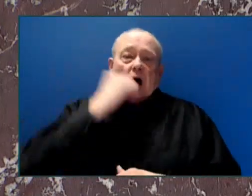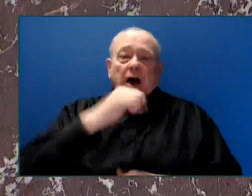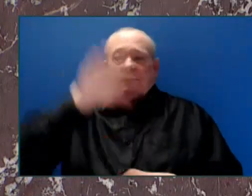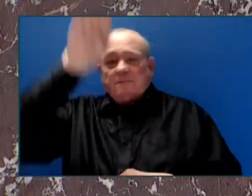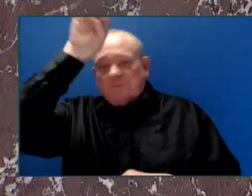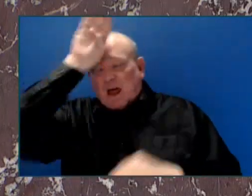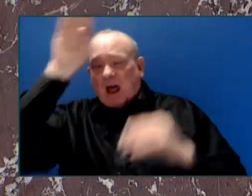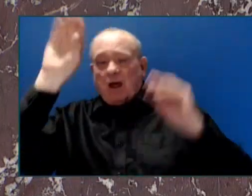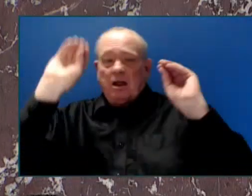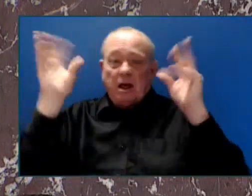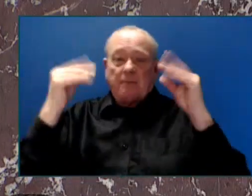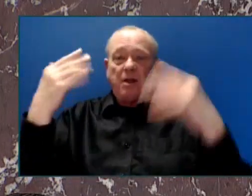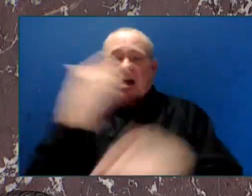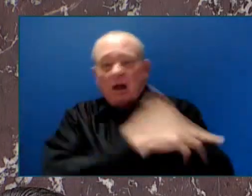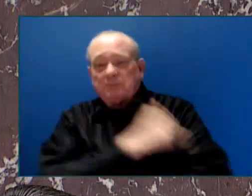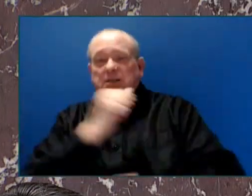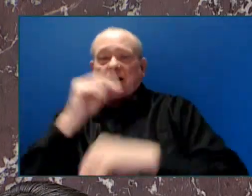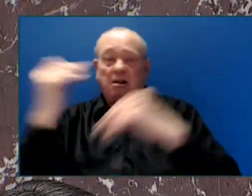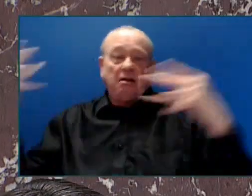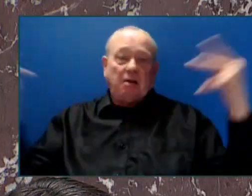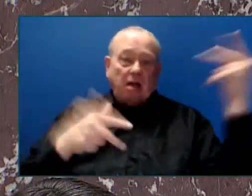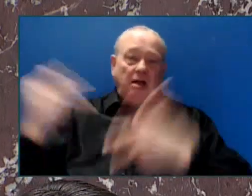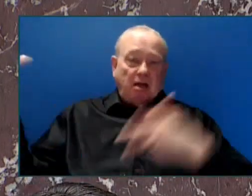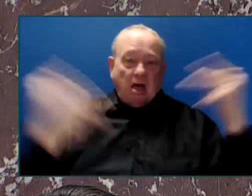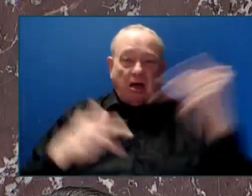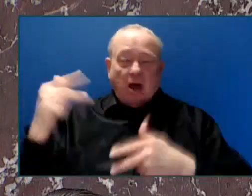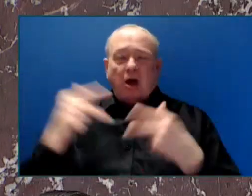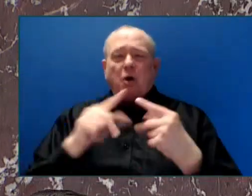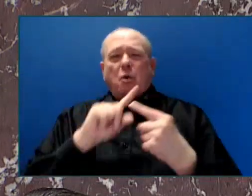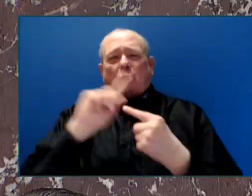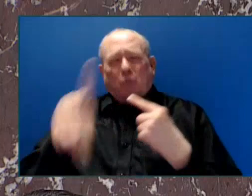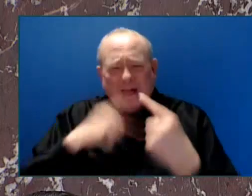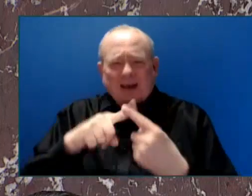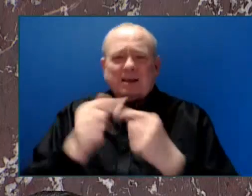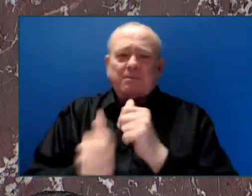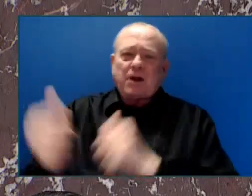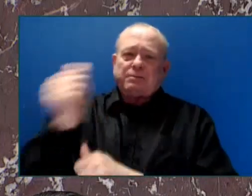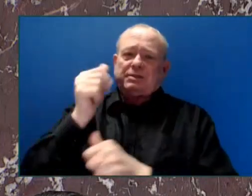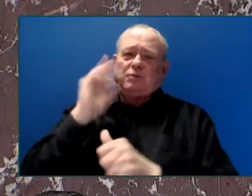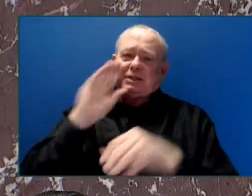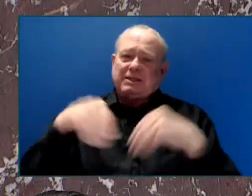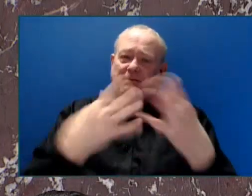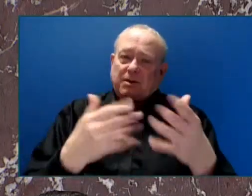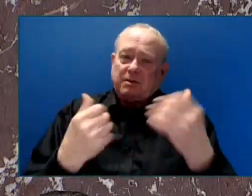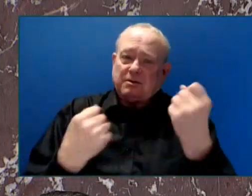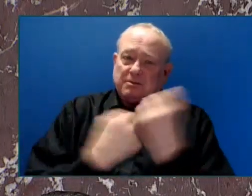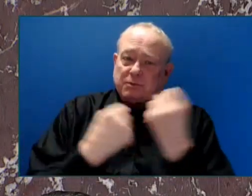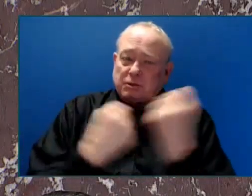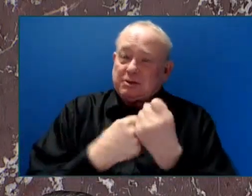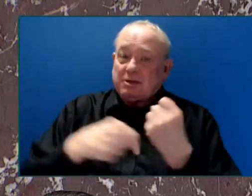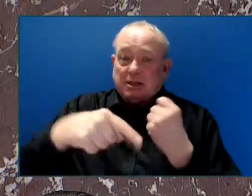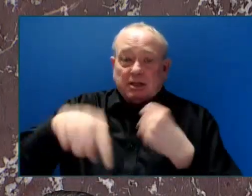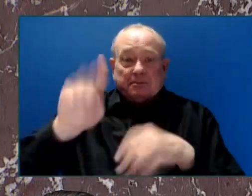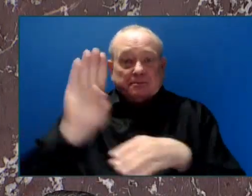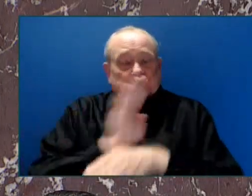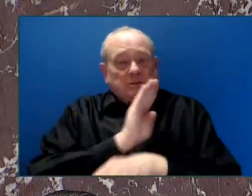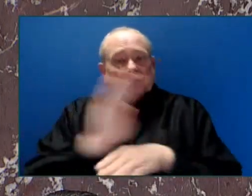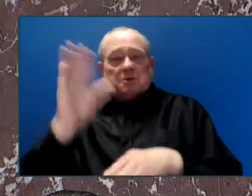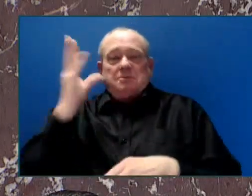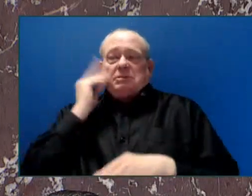relief for local businesses that are plagued by increasing crime and violence as a direct result of